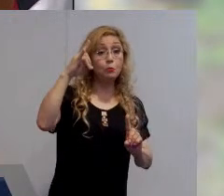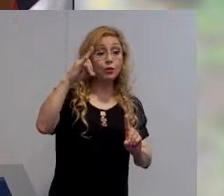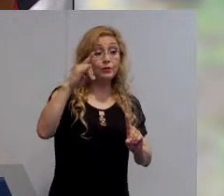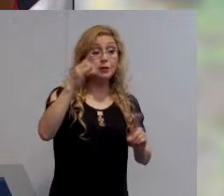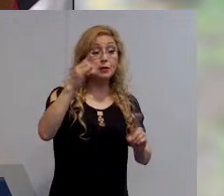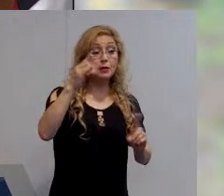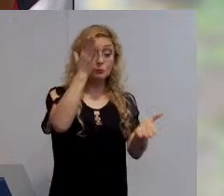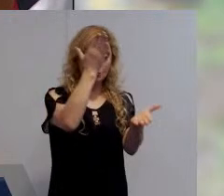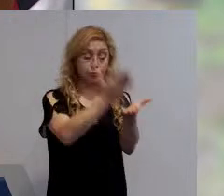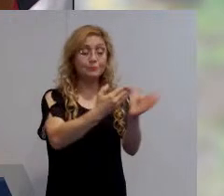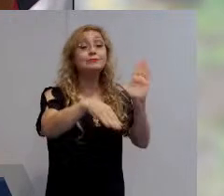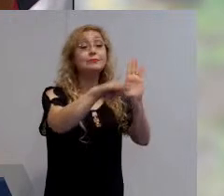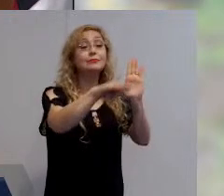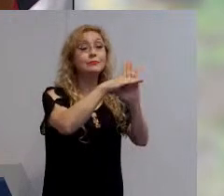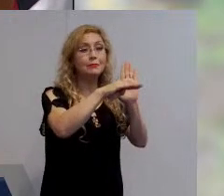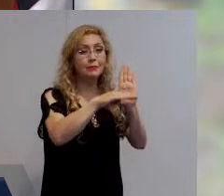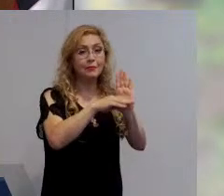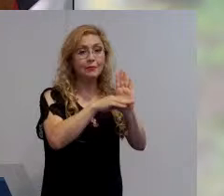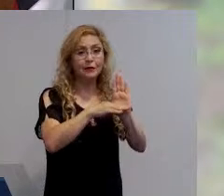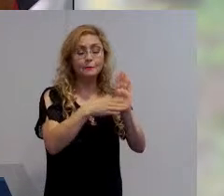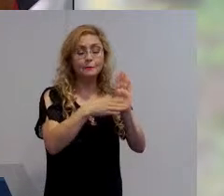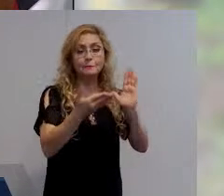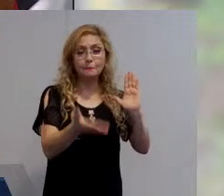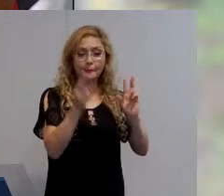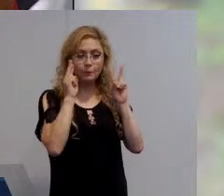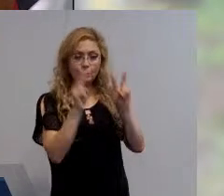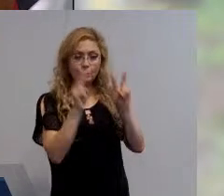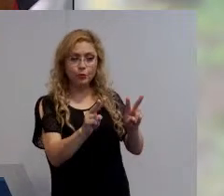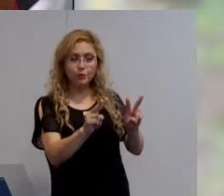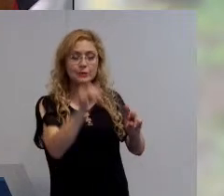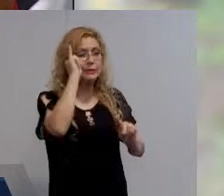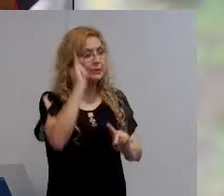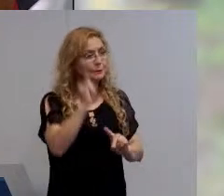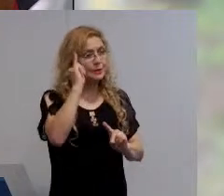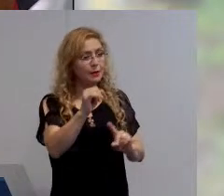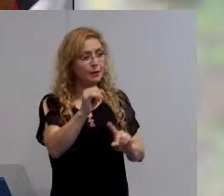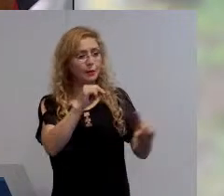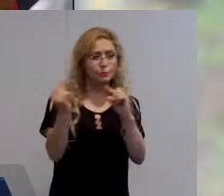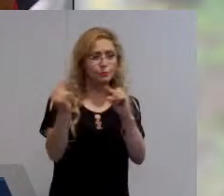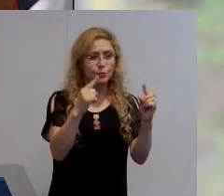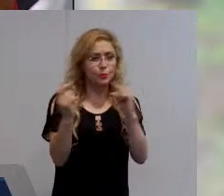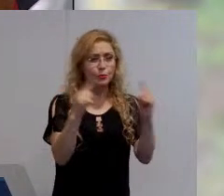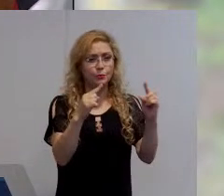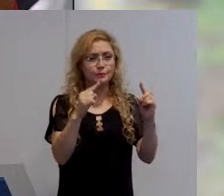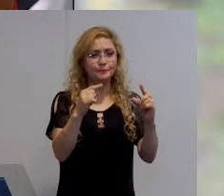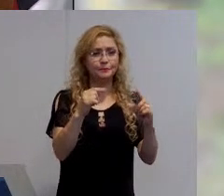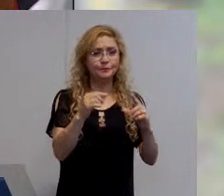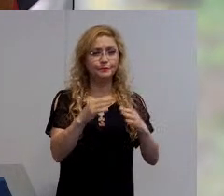action based on what has always been discussed.